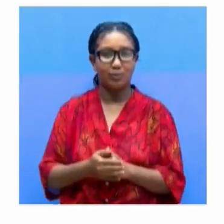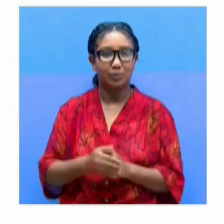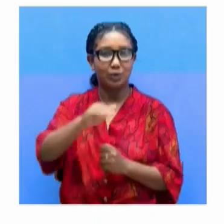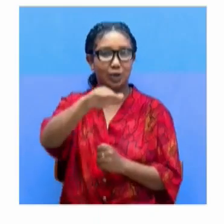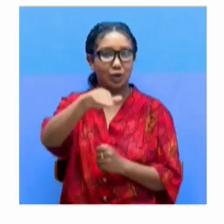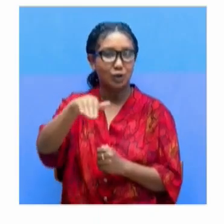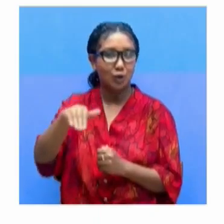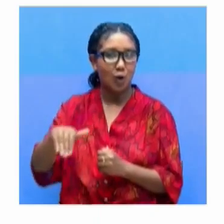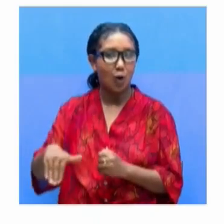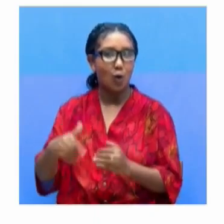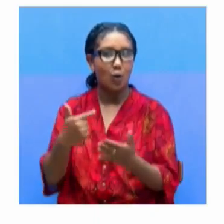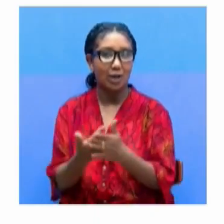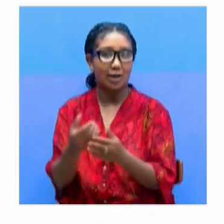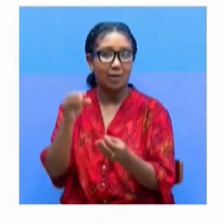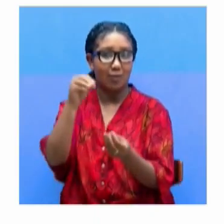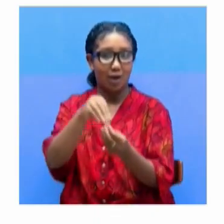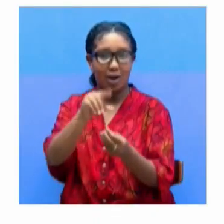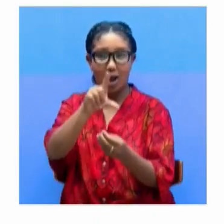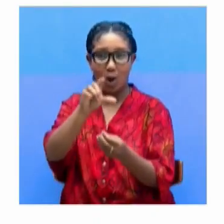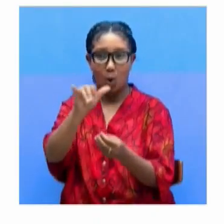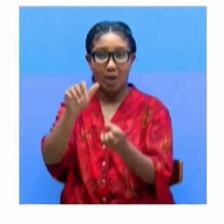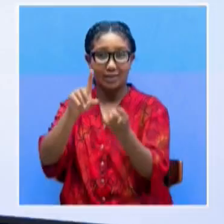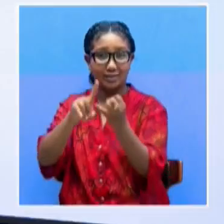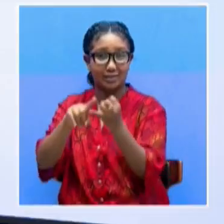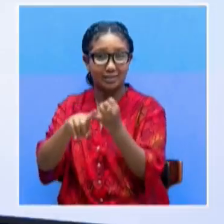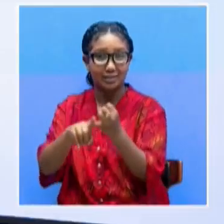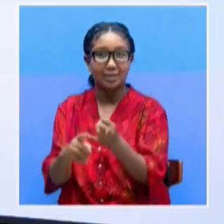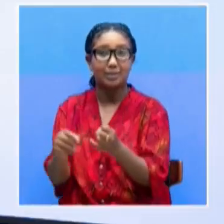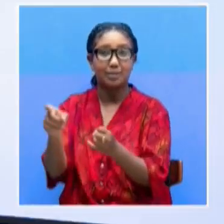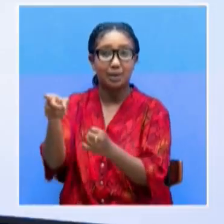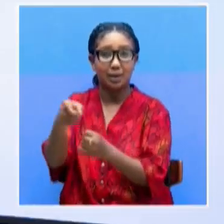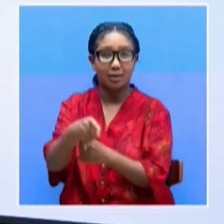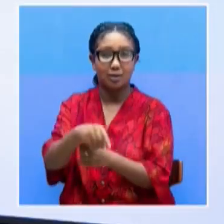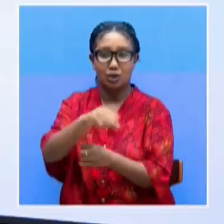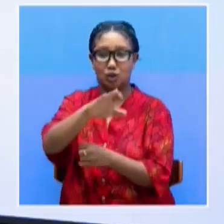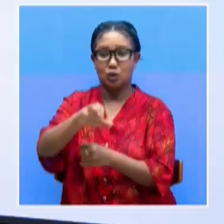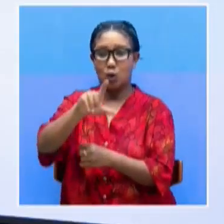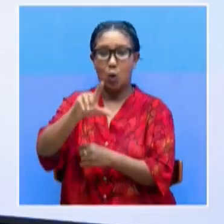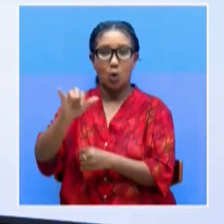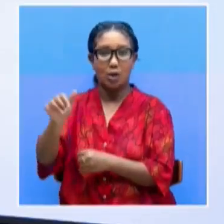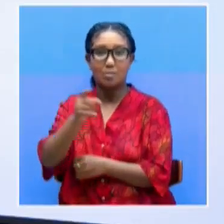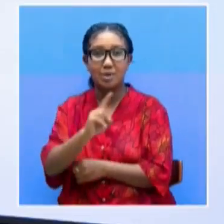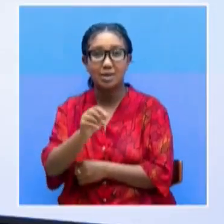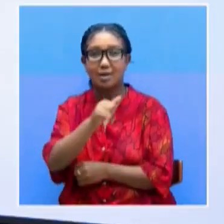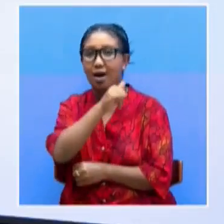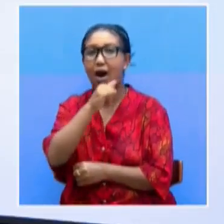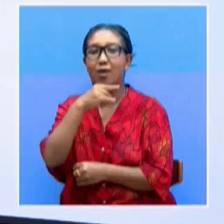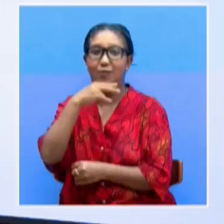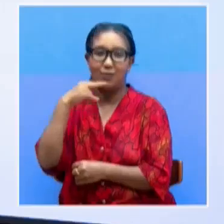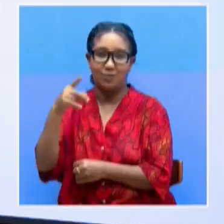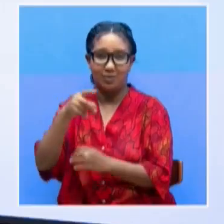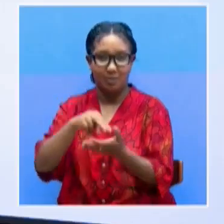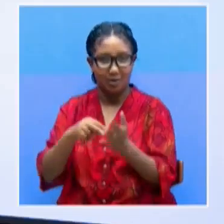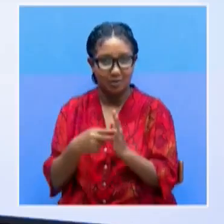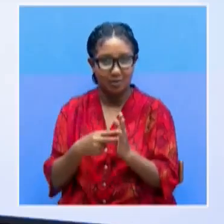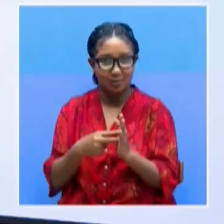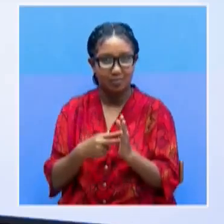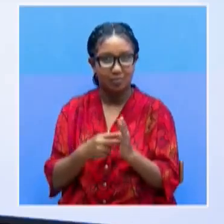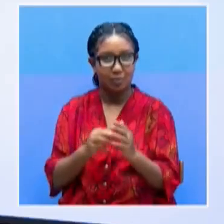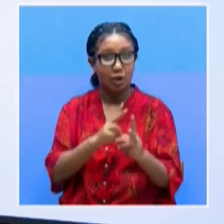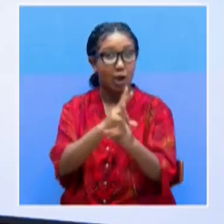This, when you add ly at the end, it becomes slowly, which is an adverb, right?